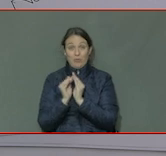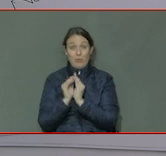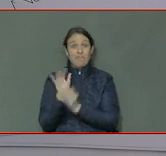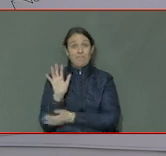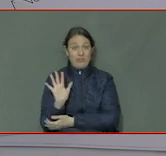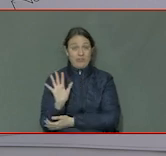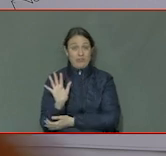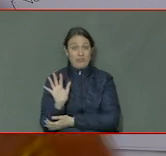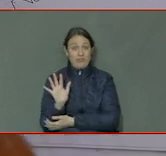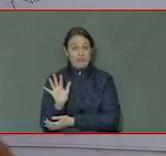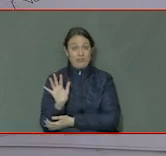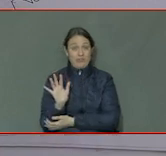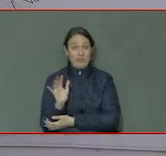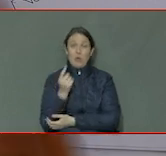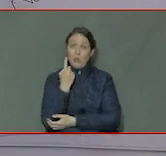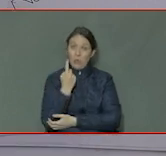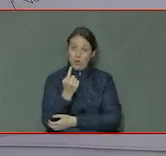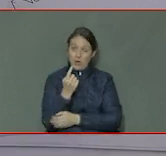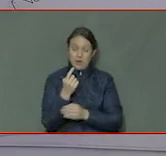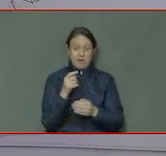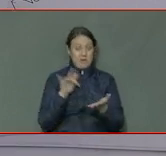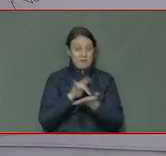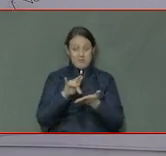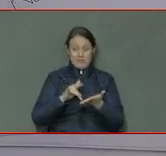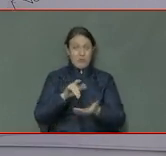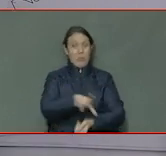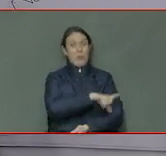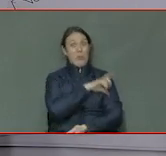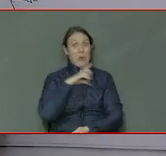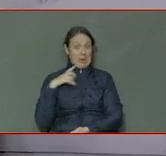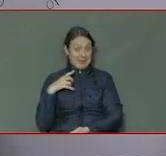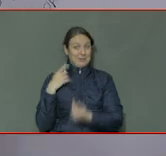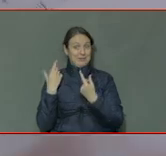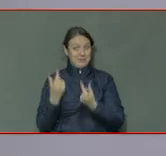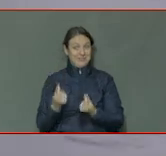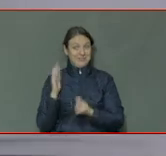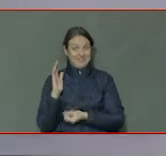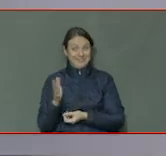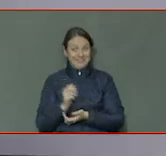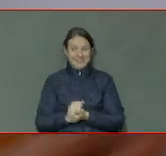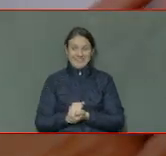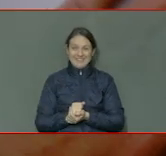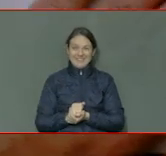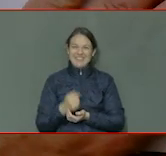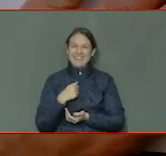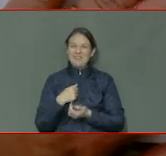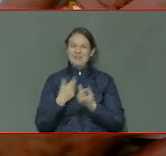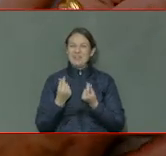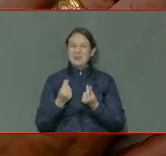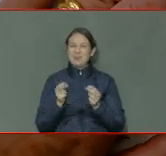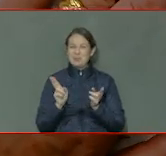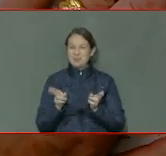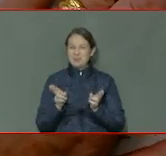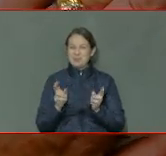You're just going to do one calculation, but one very long calculation. Okay, now what I like to do in